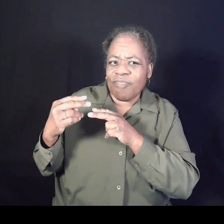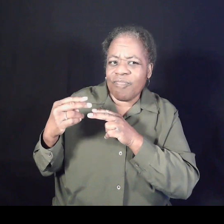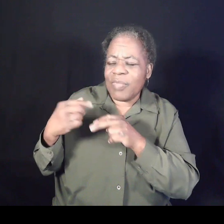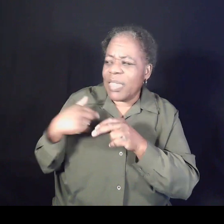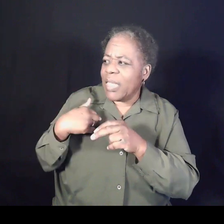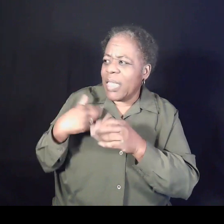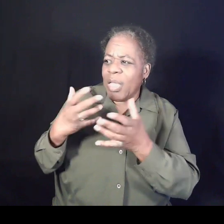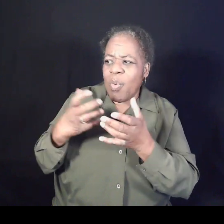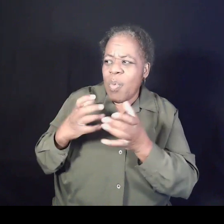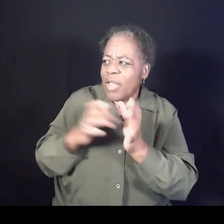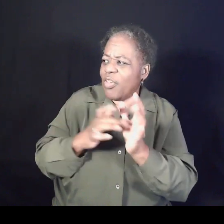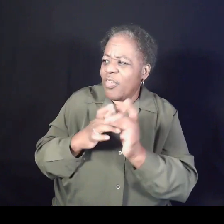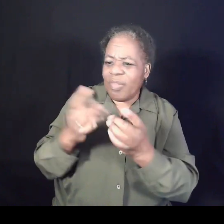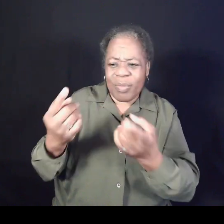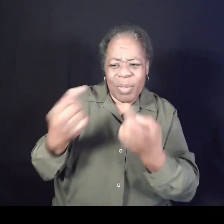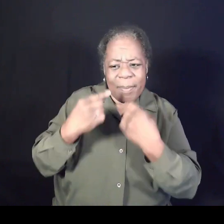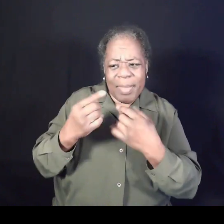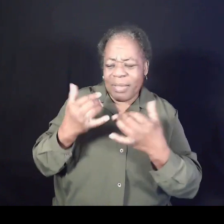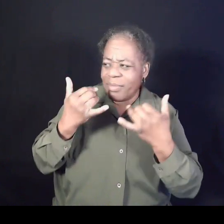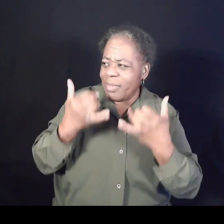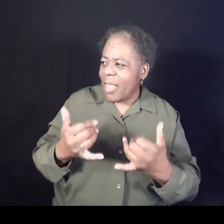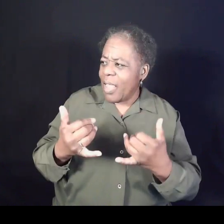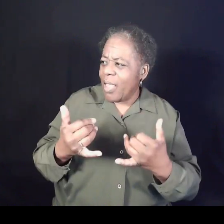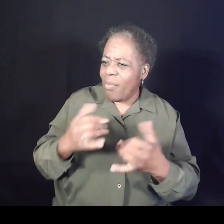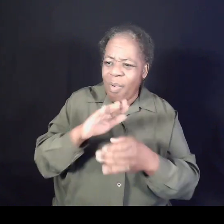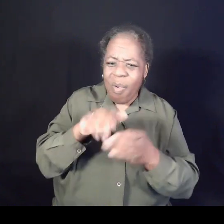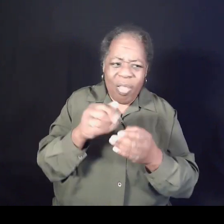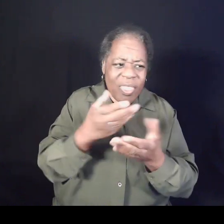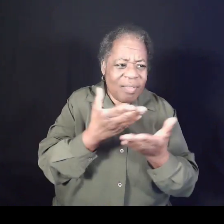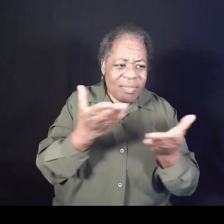Jesus to come back right now and put all this right."